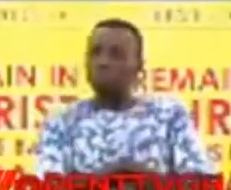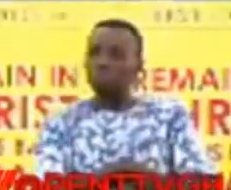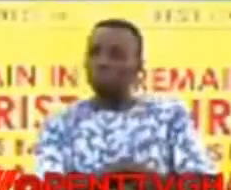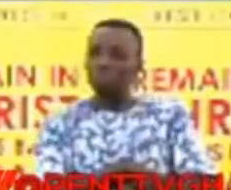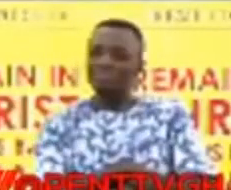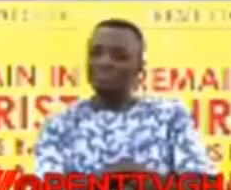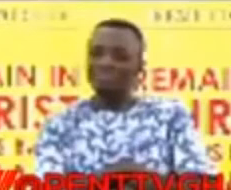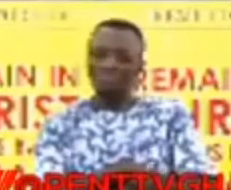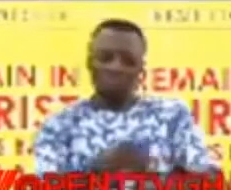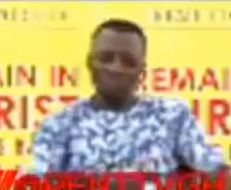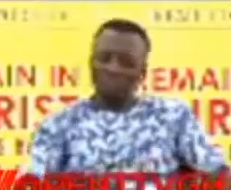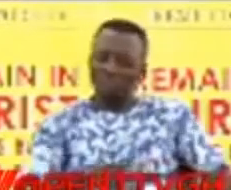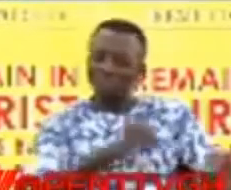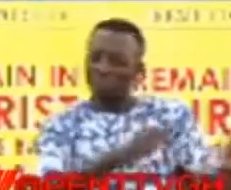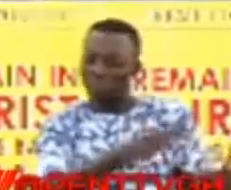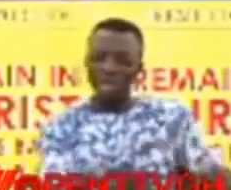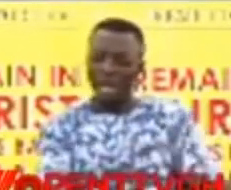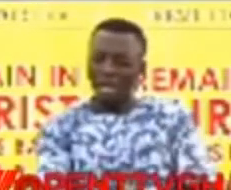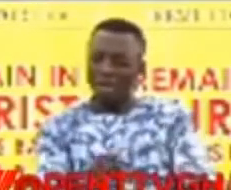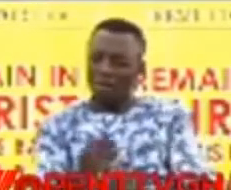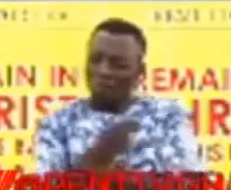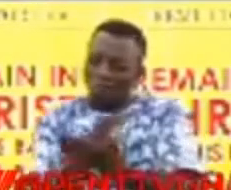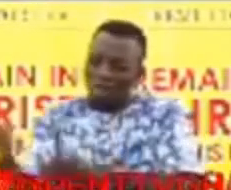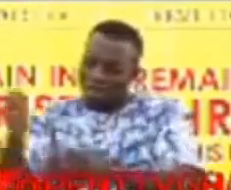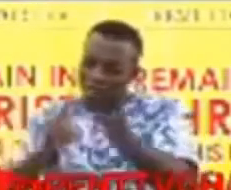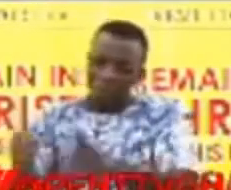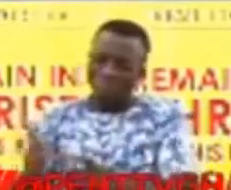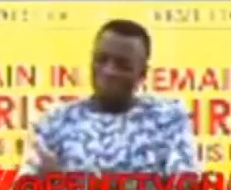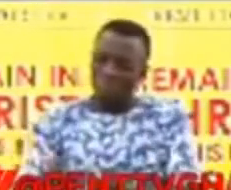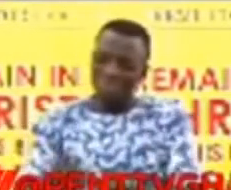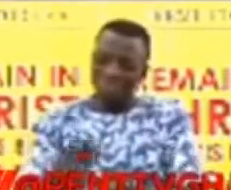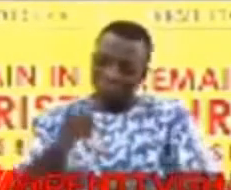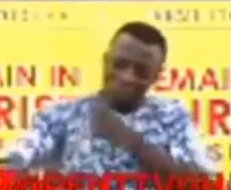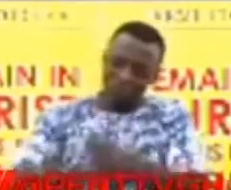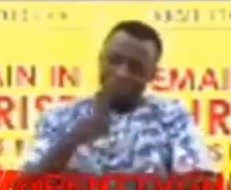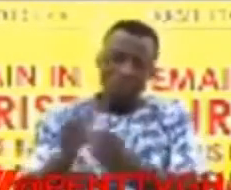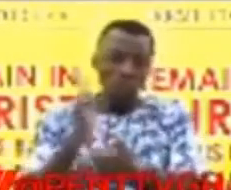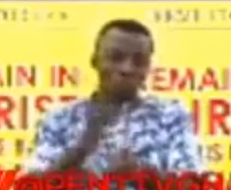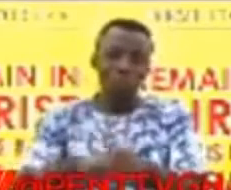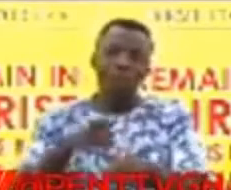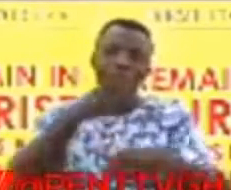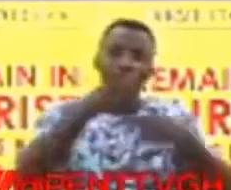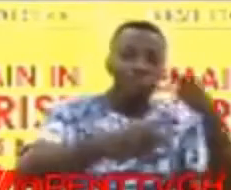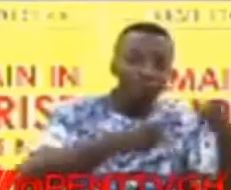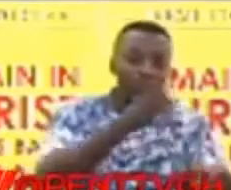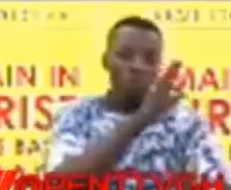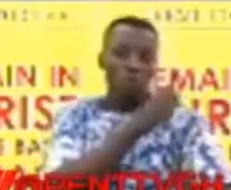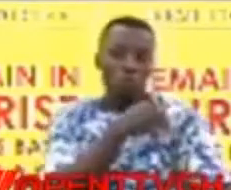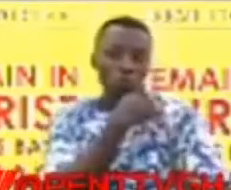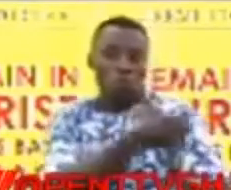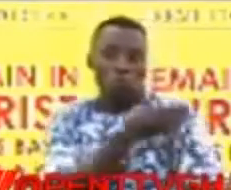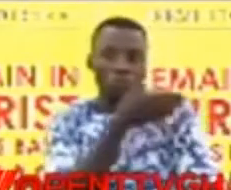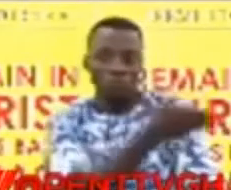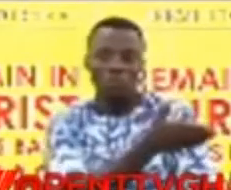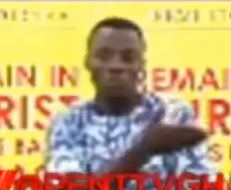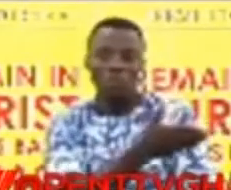when will this end? When you visit the hospitals and you see people, somebody I met